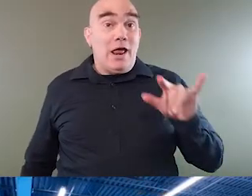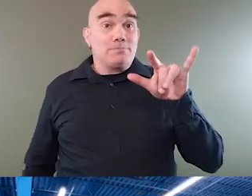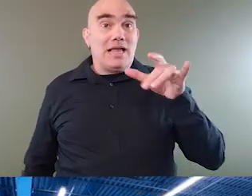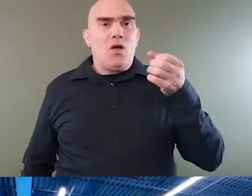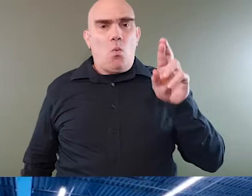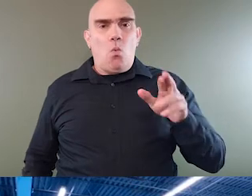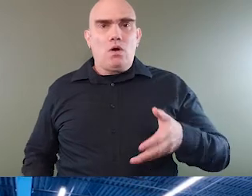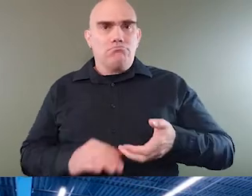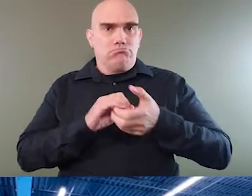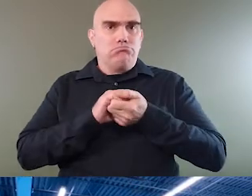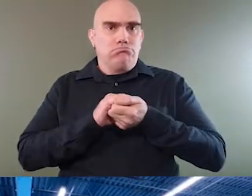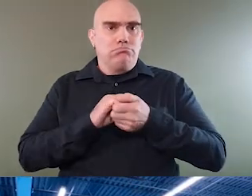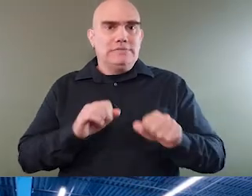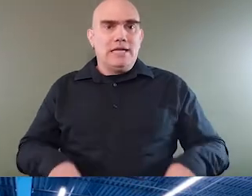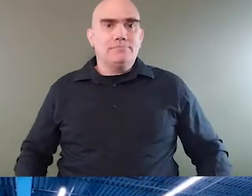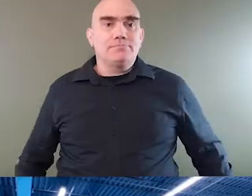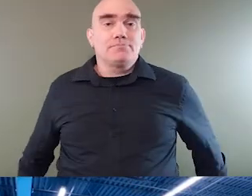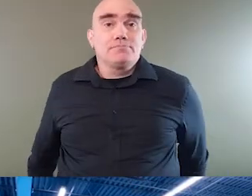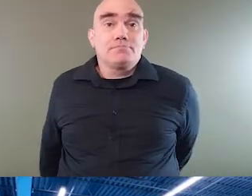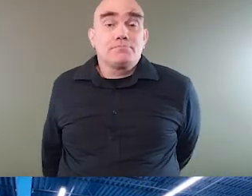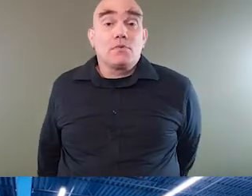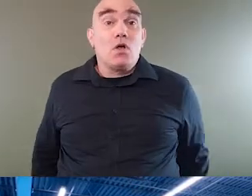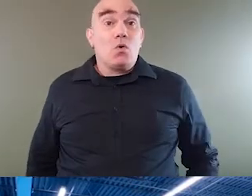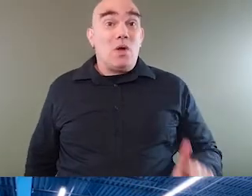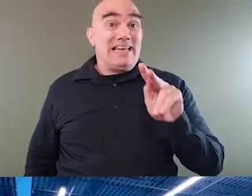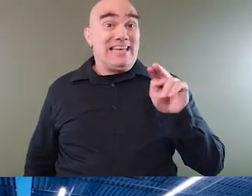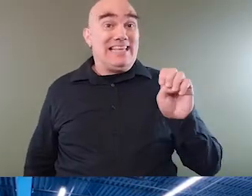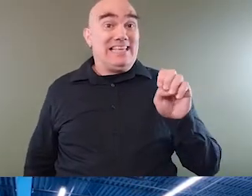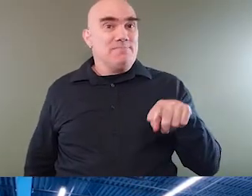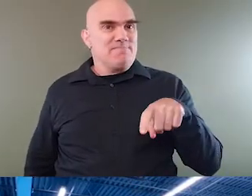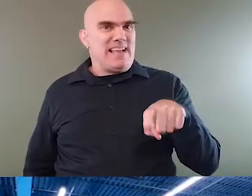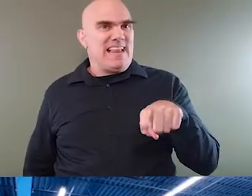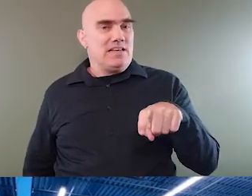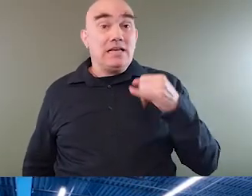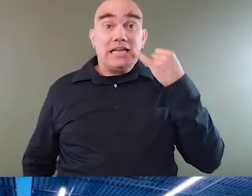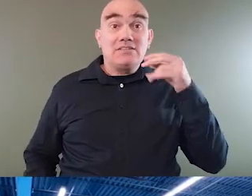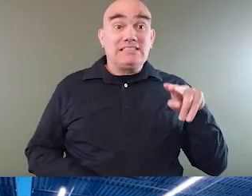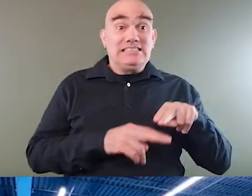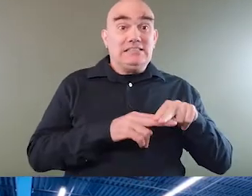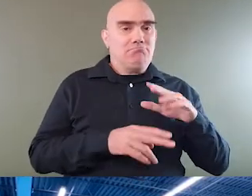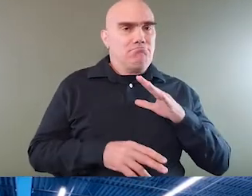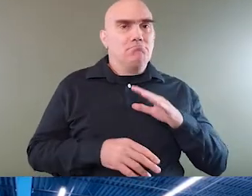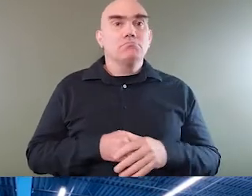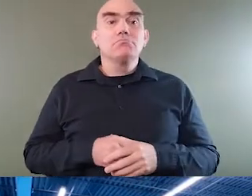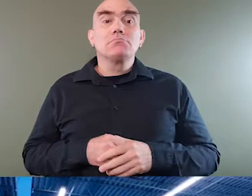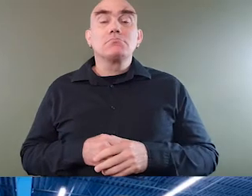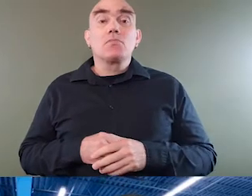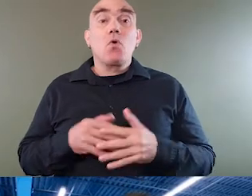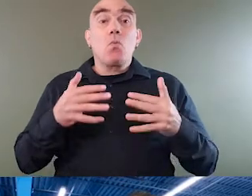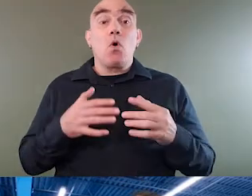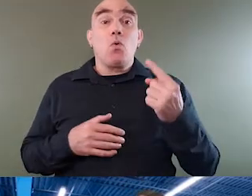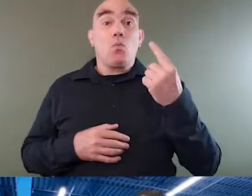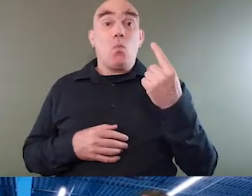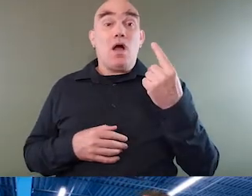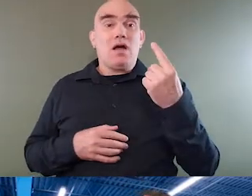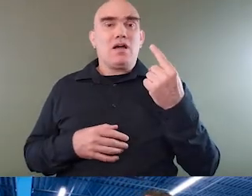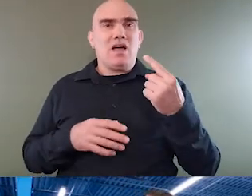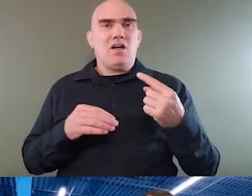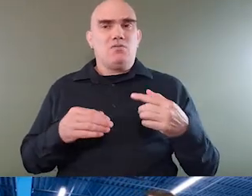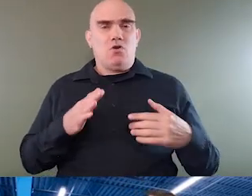clasp your hands. Bend your front knee if you haven't already. Warrior one, reach your heart